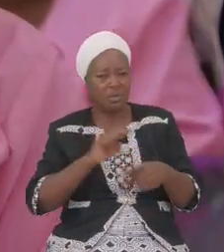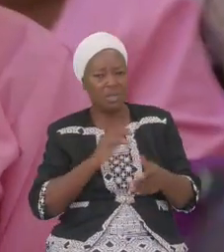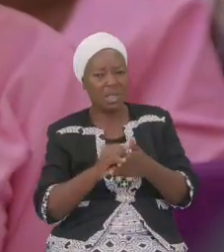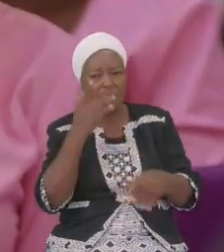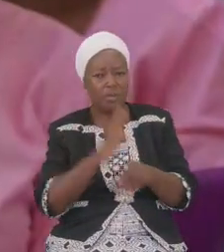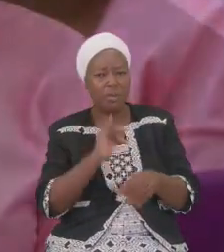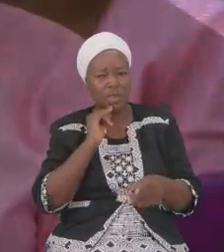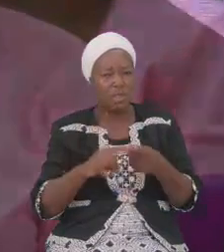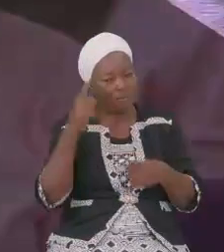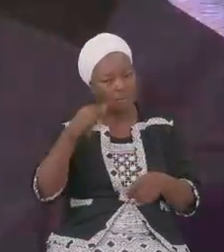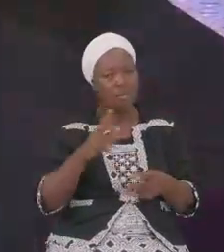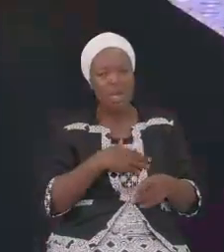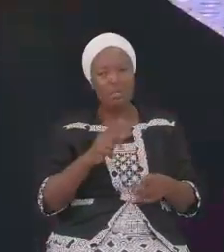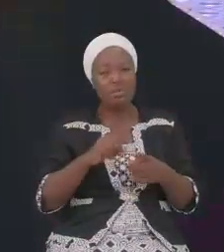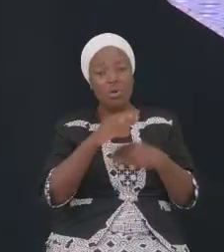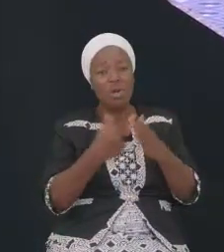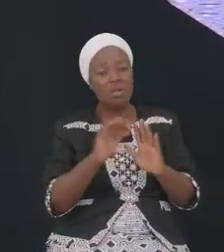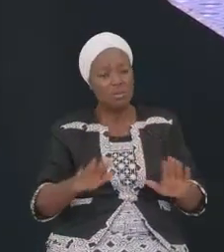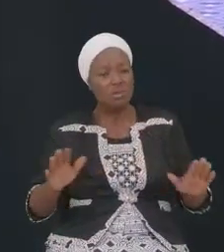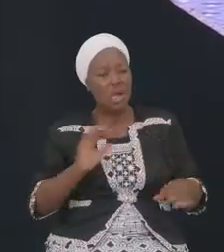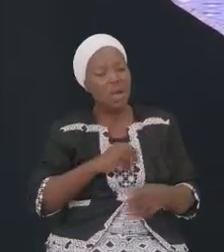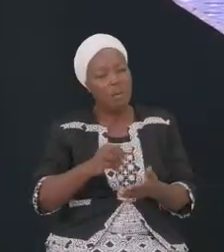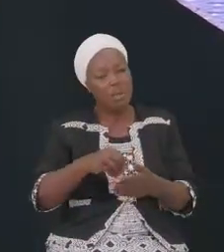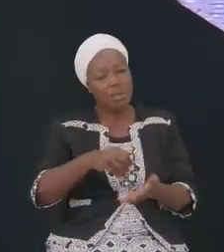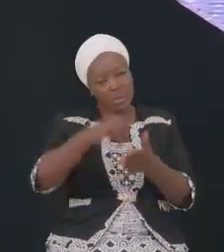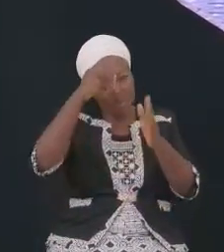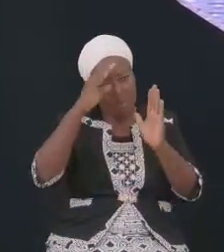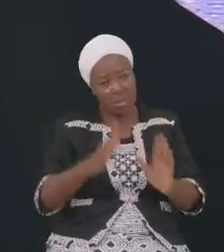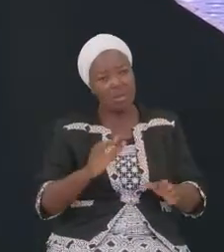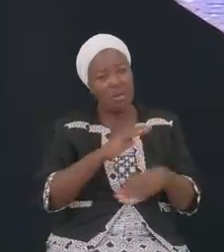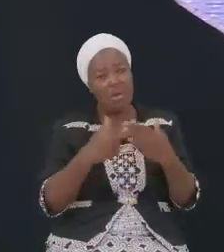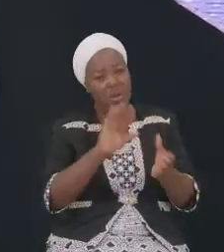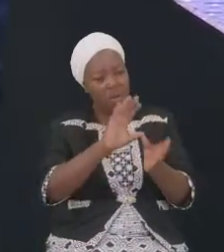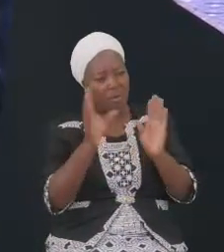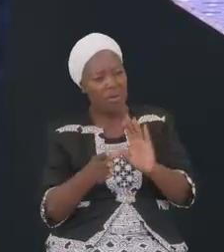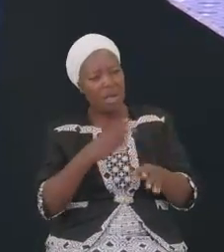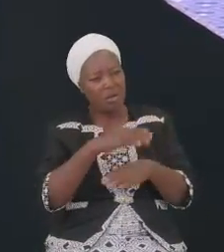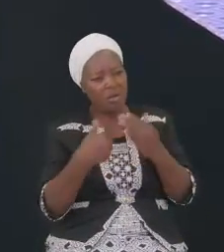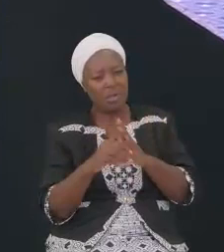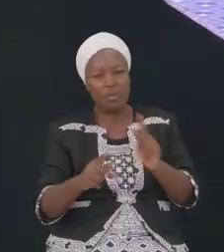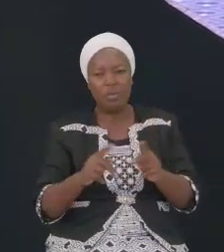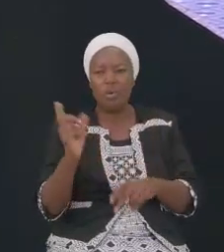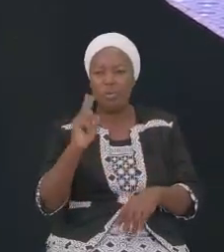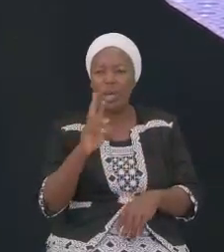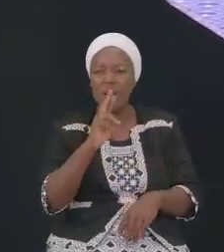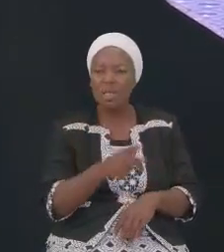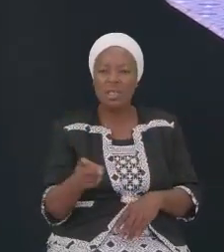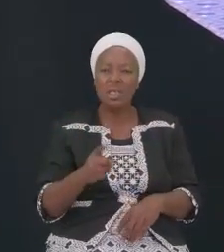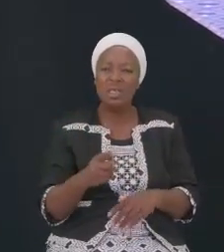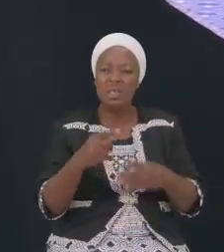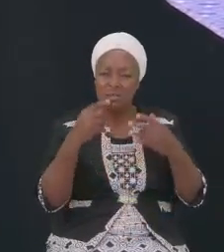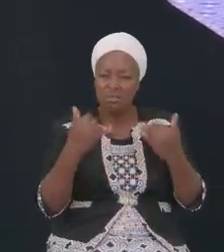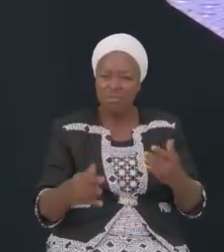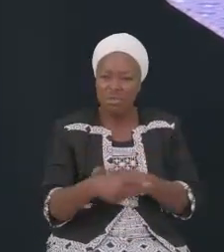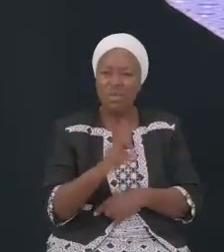children, our students, our converts, all the people. Where are they at today? Where is